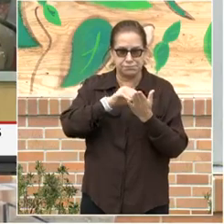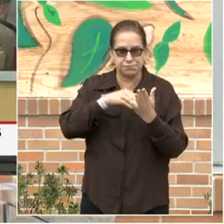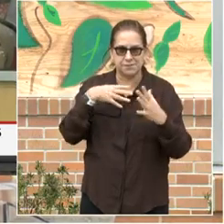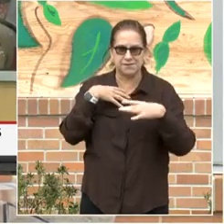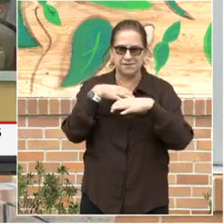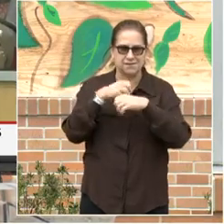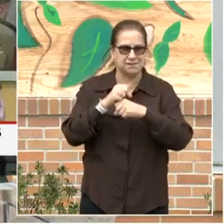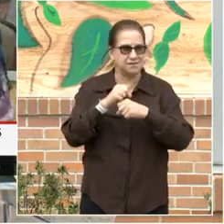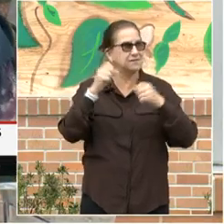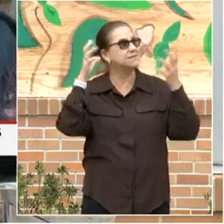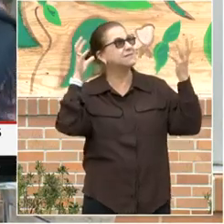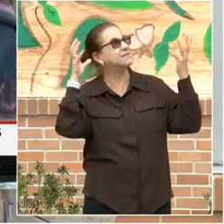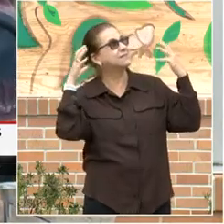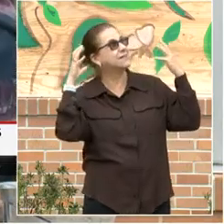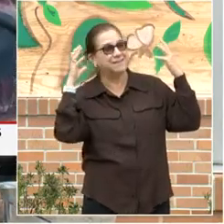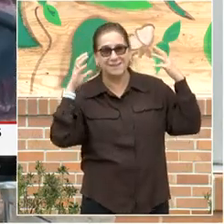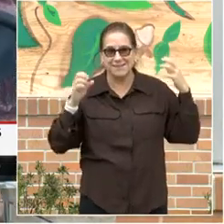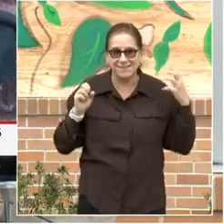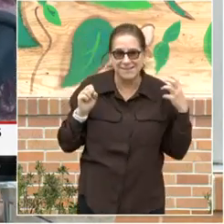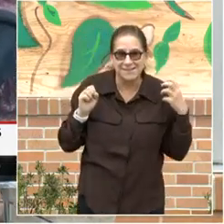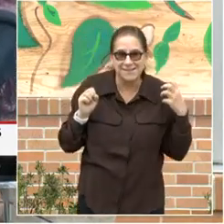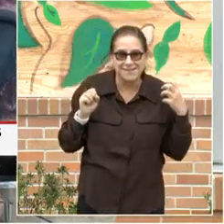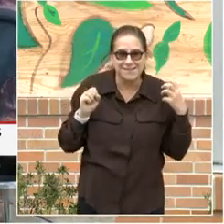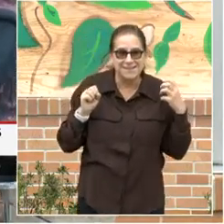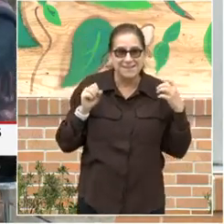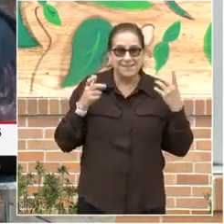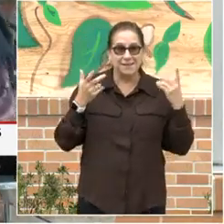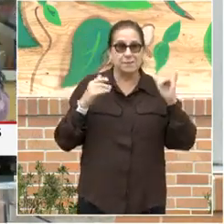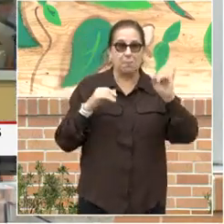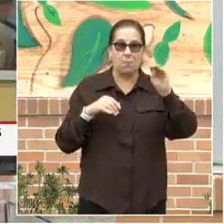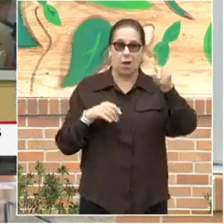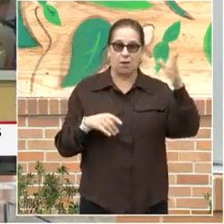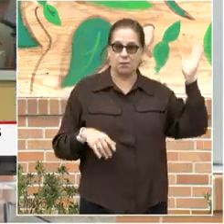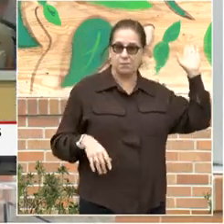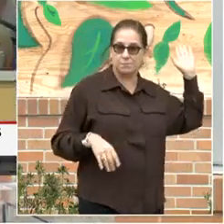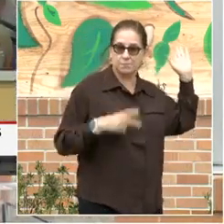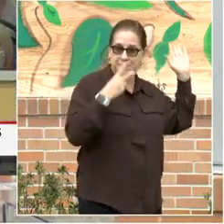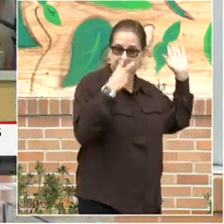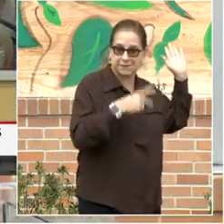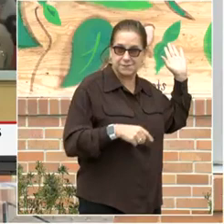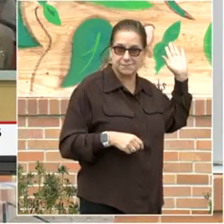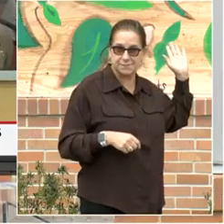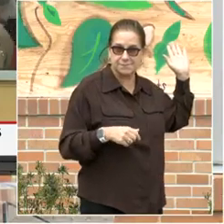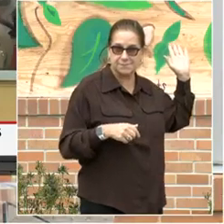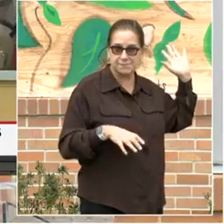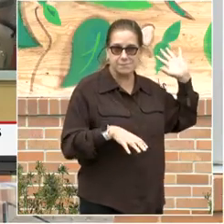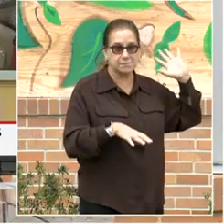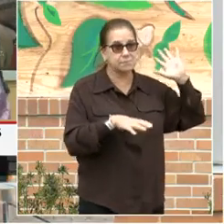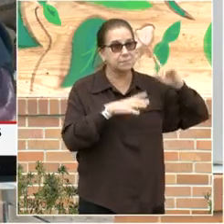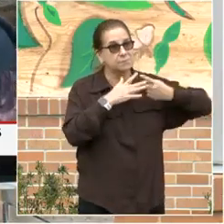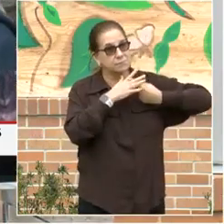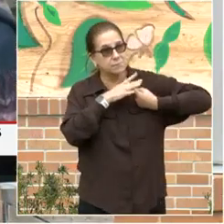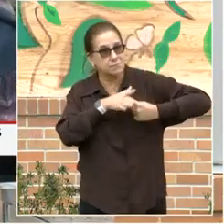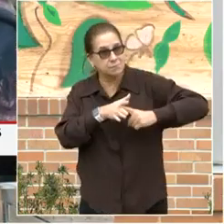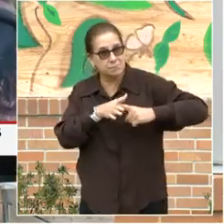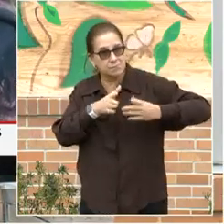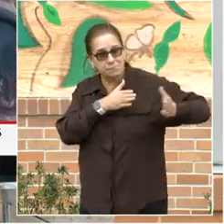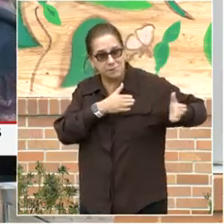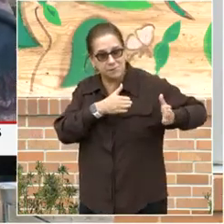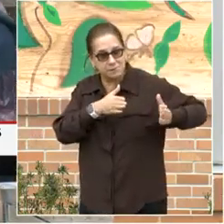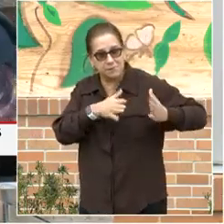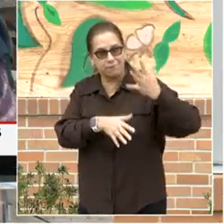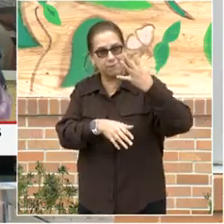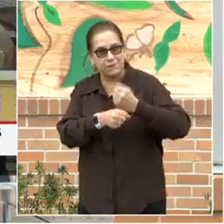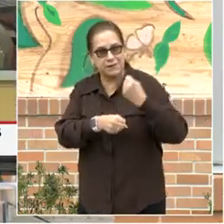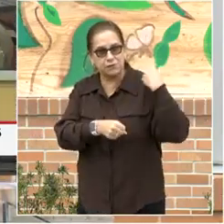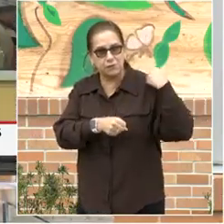this. This is a model, folks. We called it out 5 years ago, and we're expanding on it today,